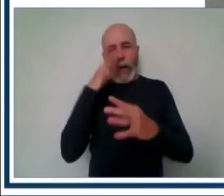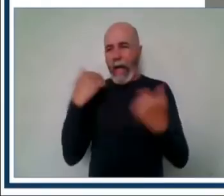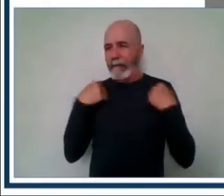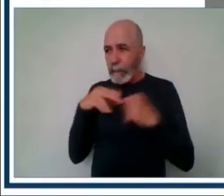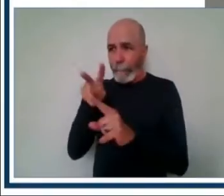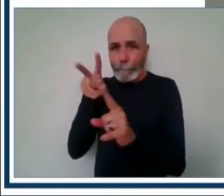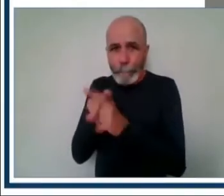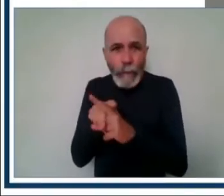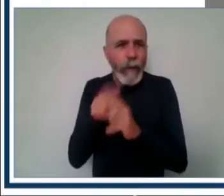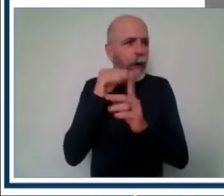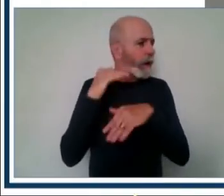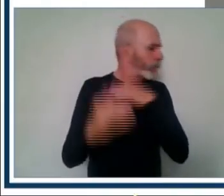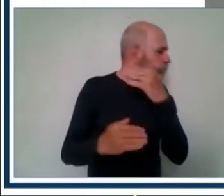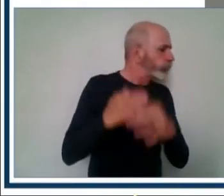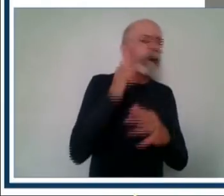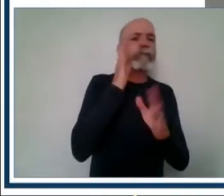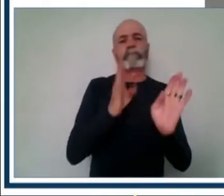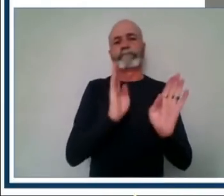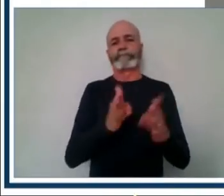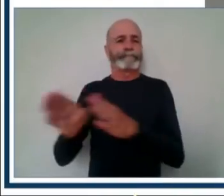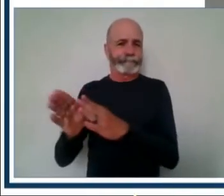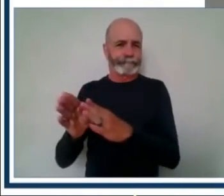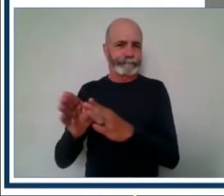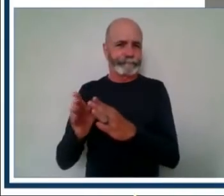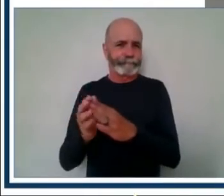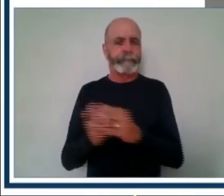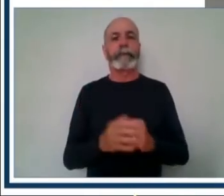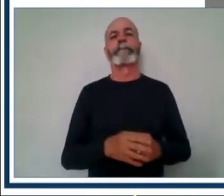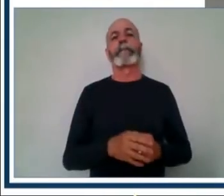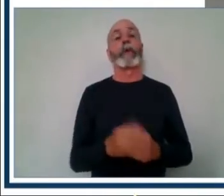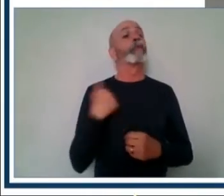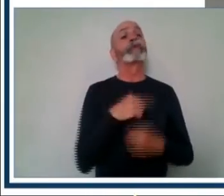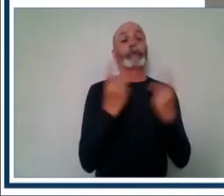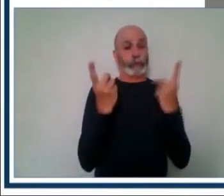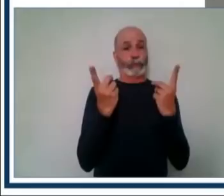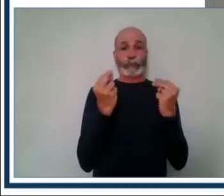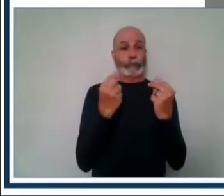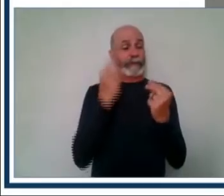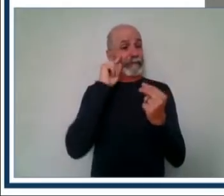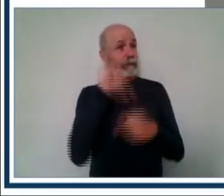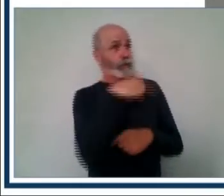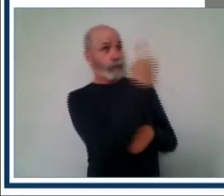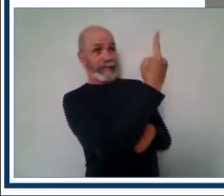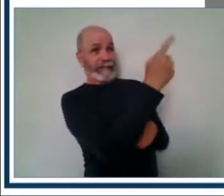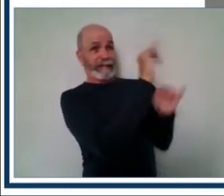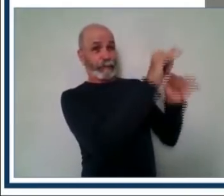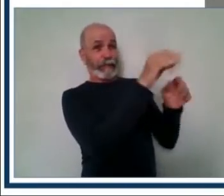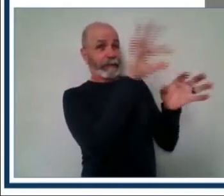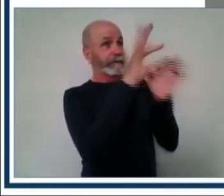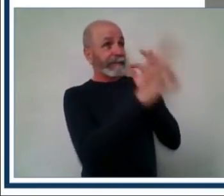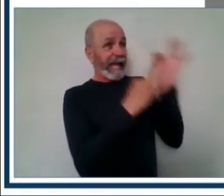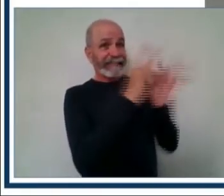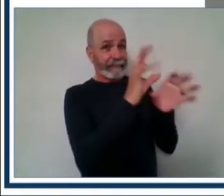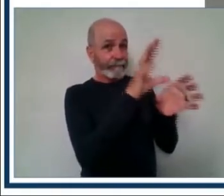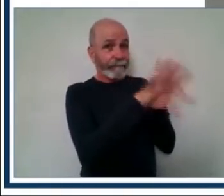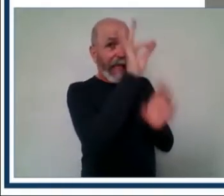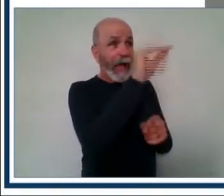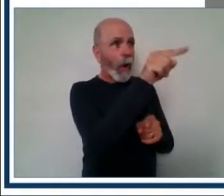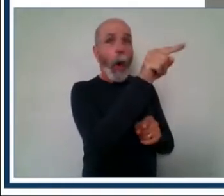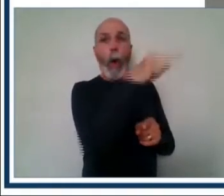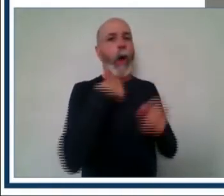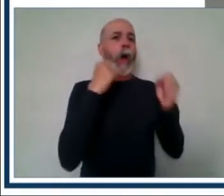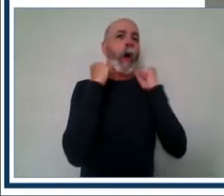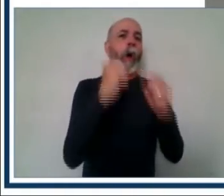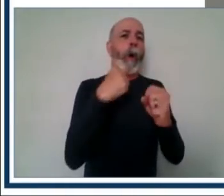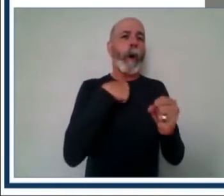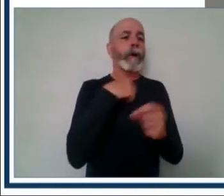tested positive, do not wait for public health to call you. Start isolating right away. I know that most Nova